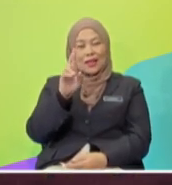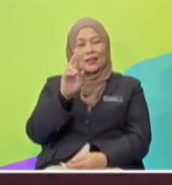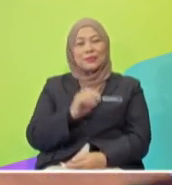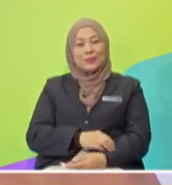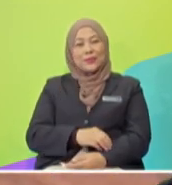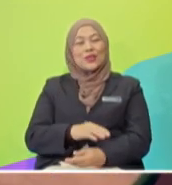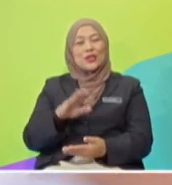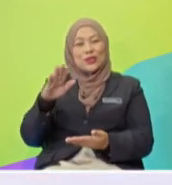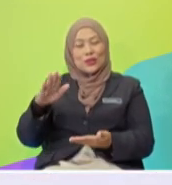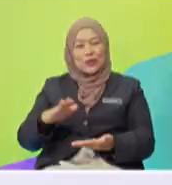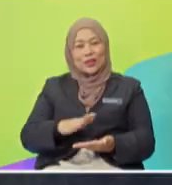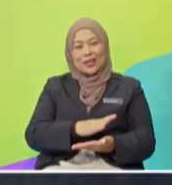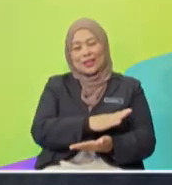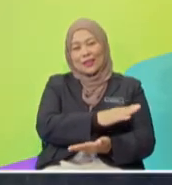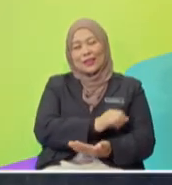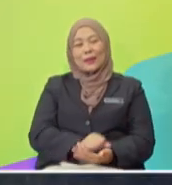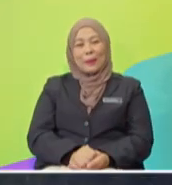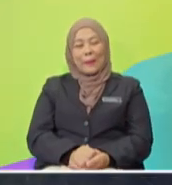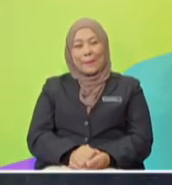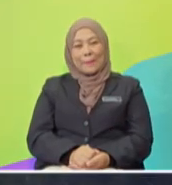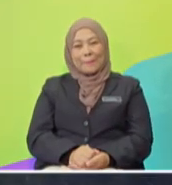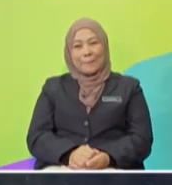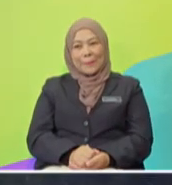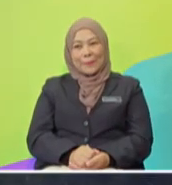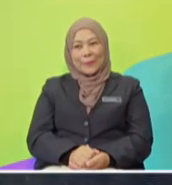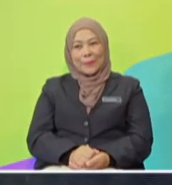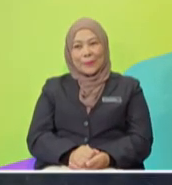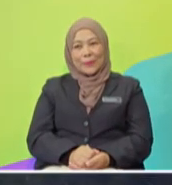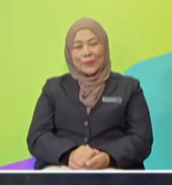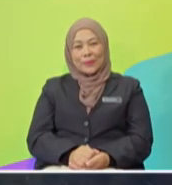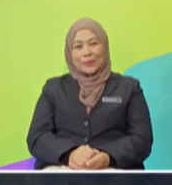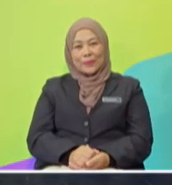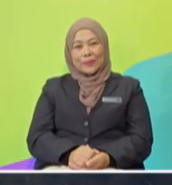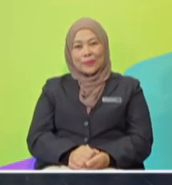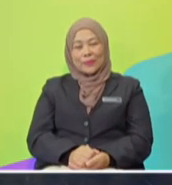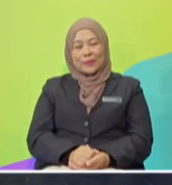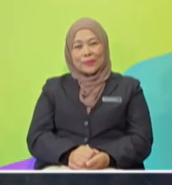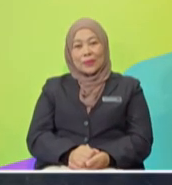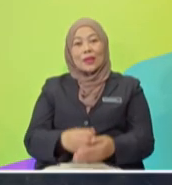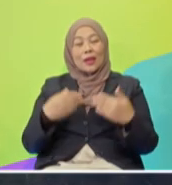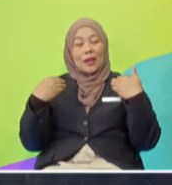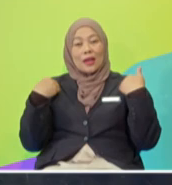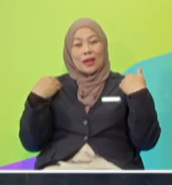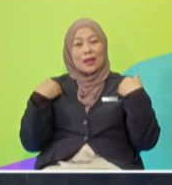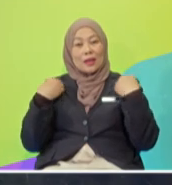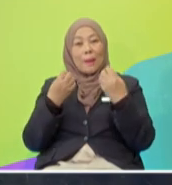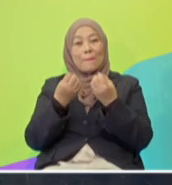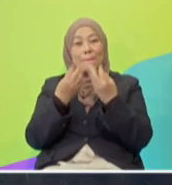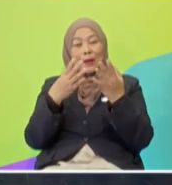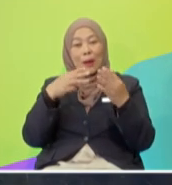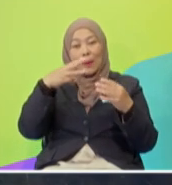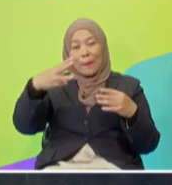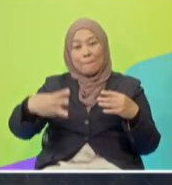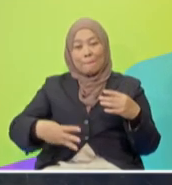S-C-O-O-T-E-R. Scooter. Scooter. Okay, again, how many wheels does a scooter have? Let's look at the